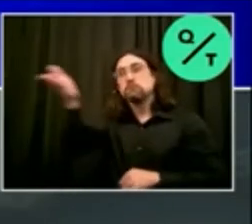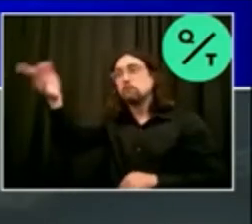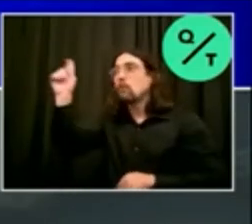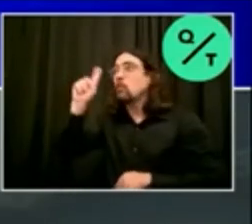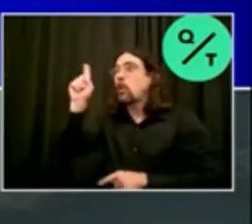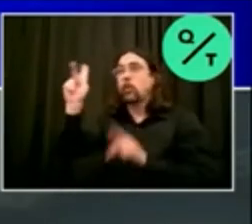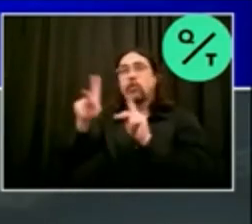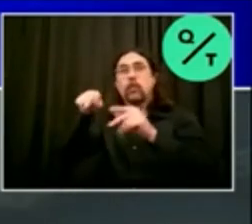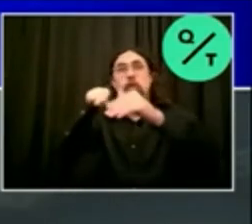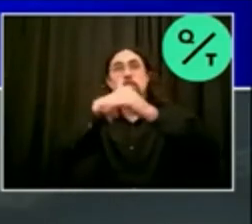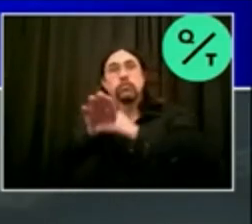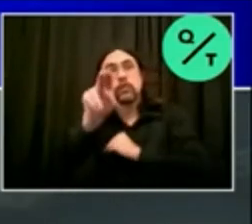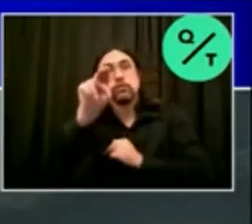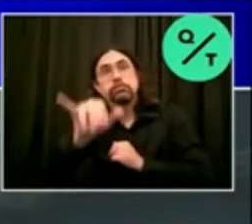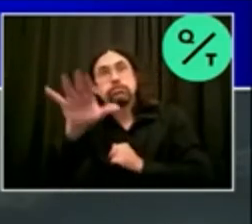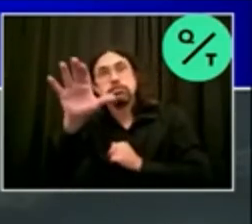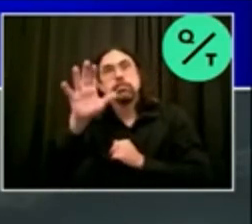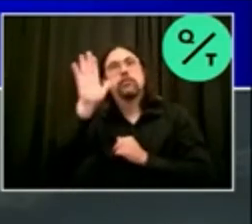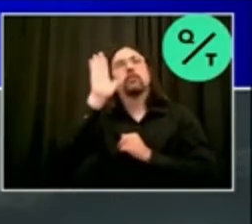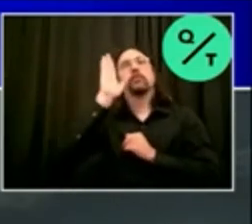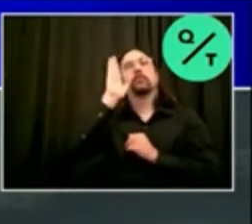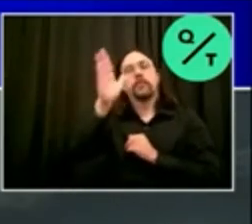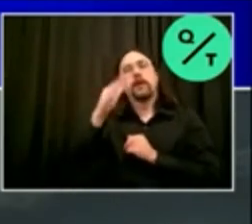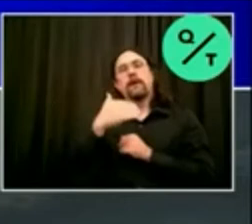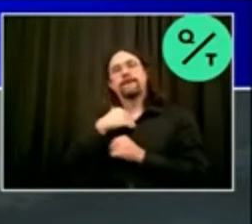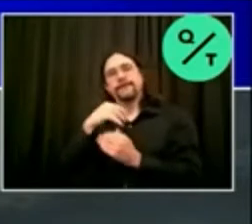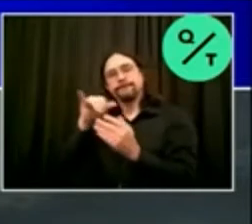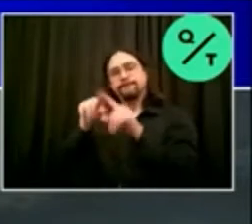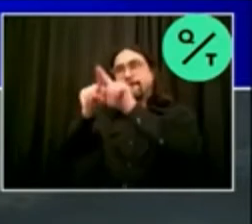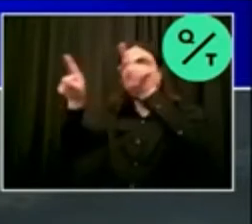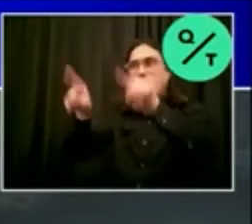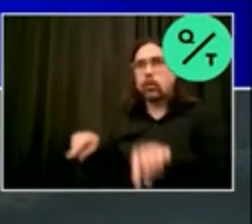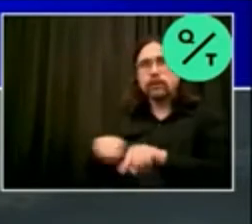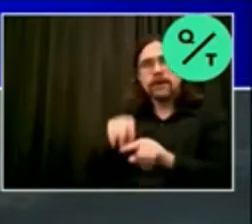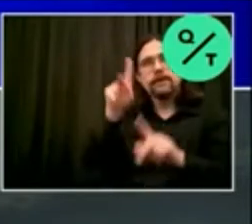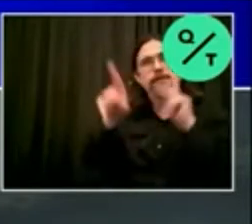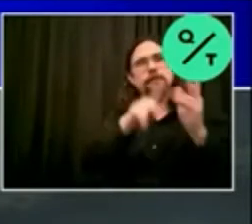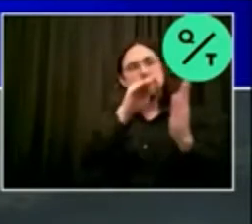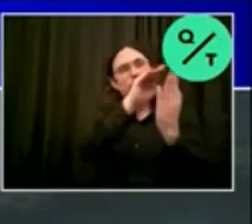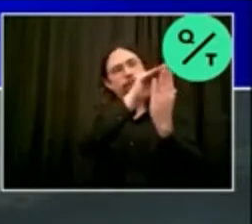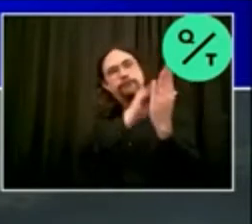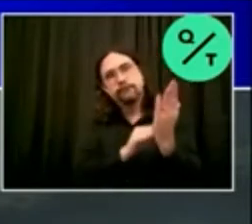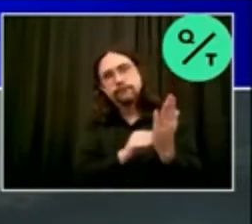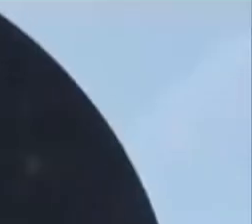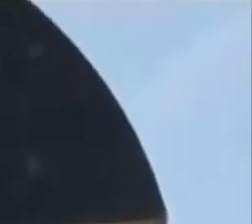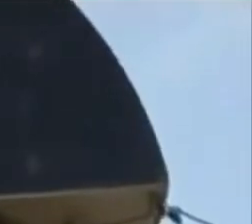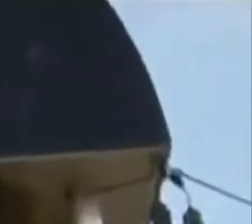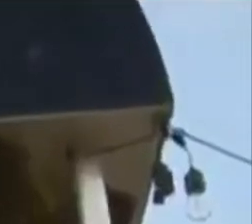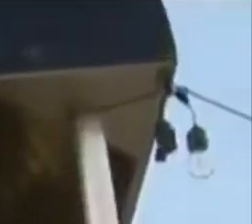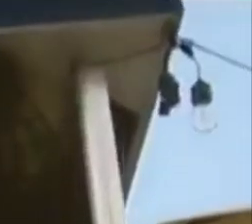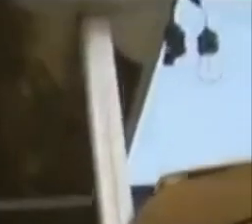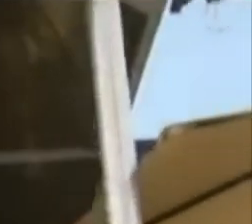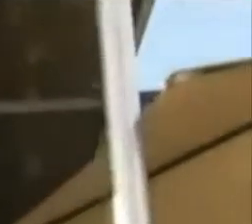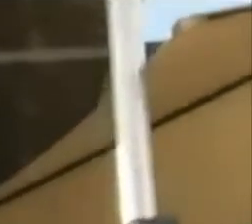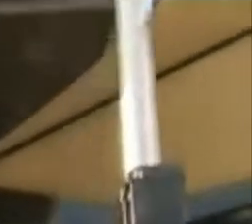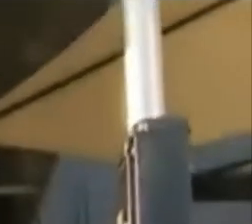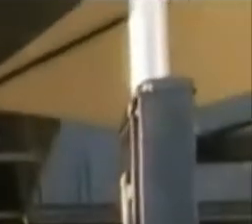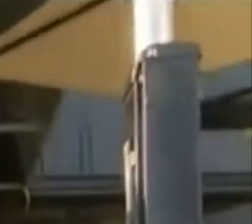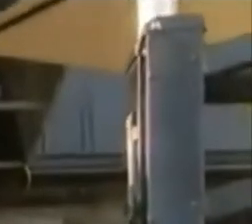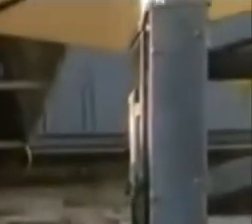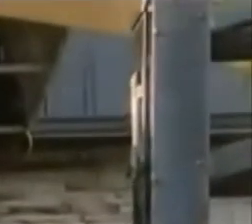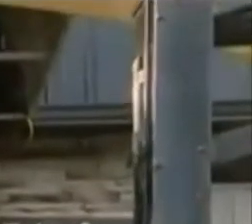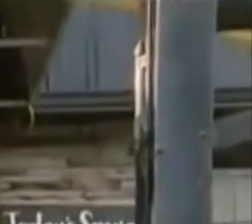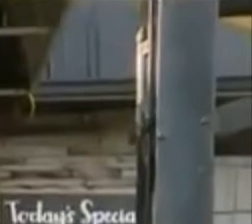serious penalties. In fact, under certain circumstances, the fines can be as high as $10,000. Well, there's something new at the